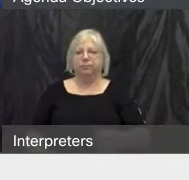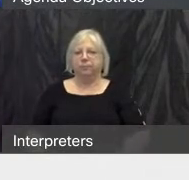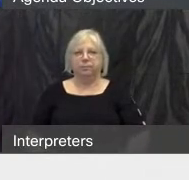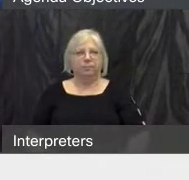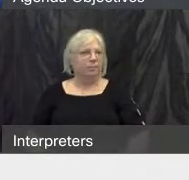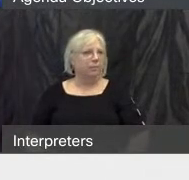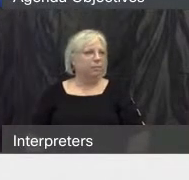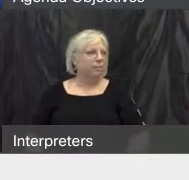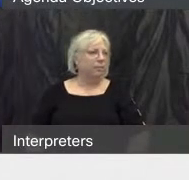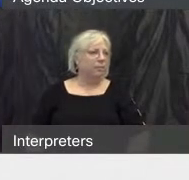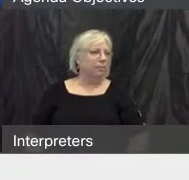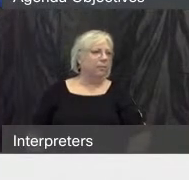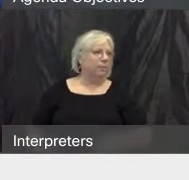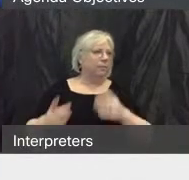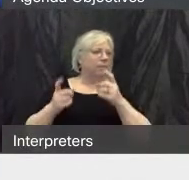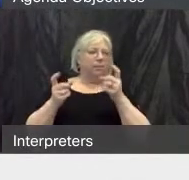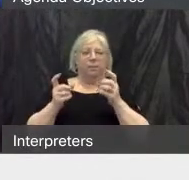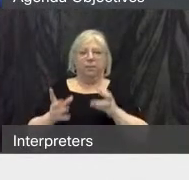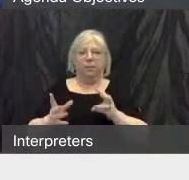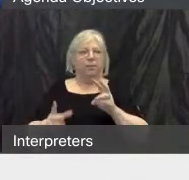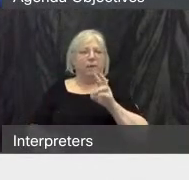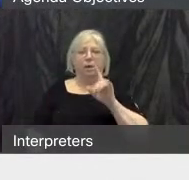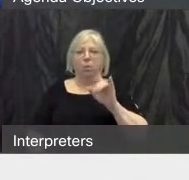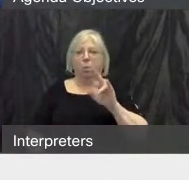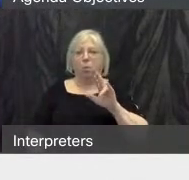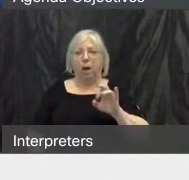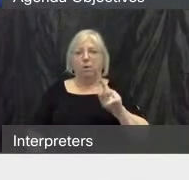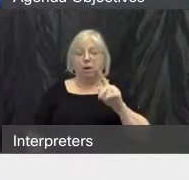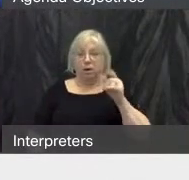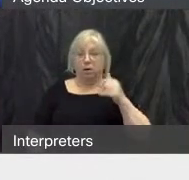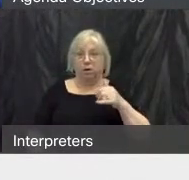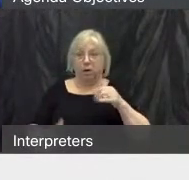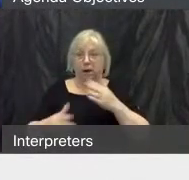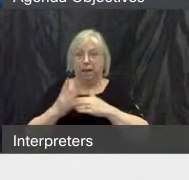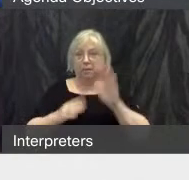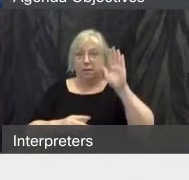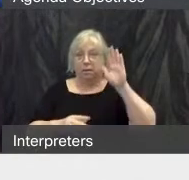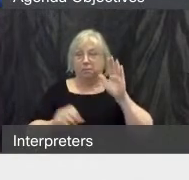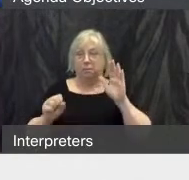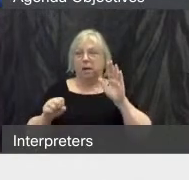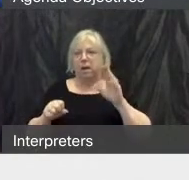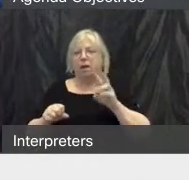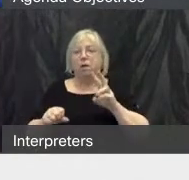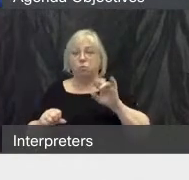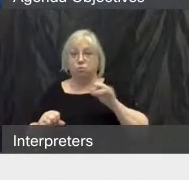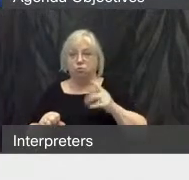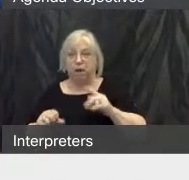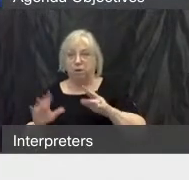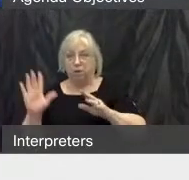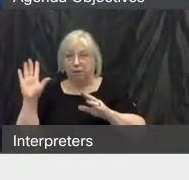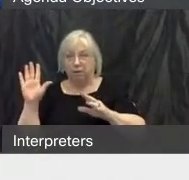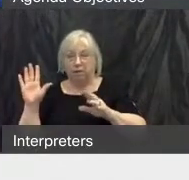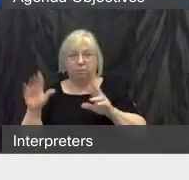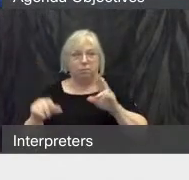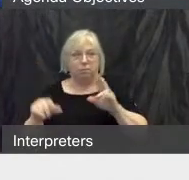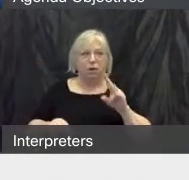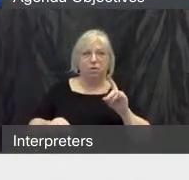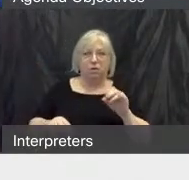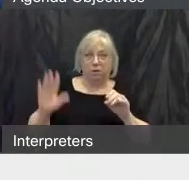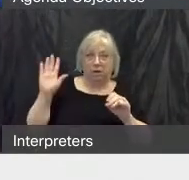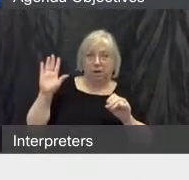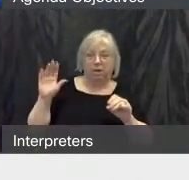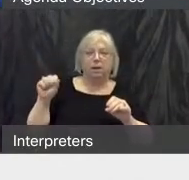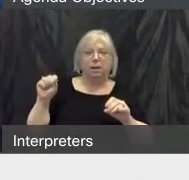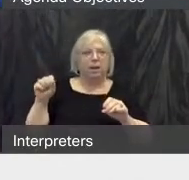Warwick, is your hand still up? Yes. Director Wright, is your hand still up? No. Okay. Director Richardson, is your hand still up? Just want to